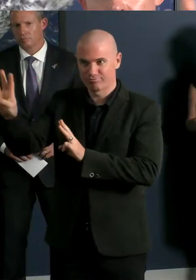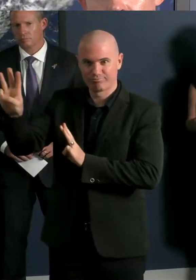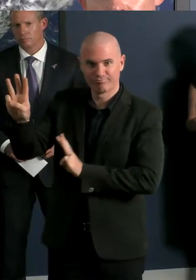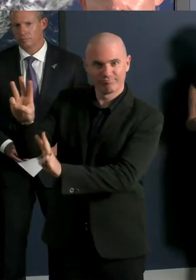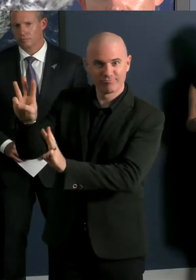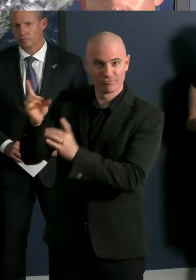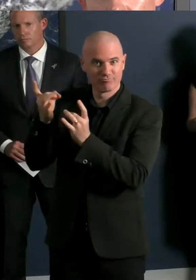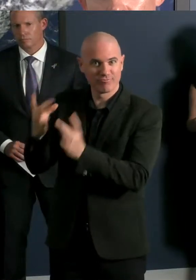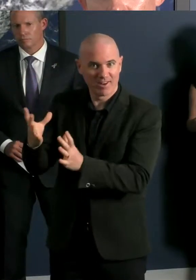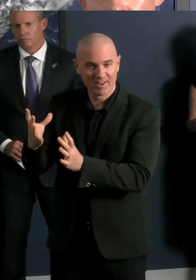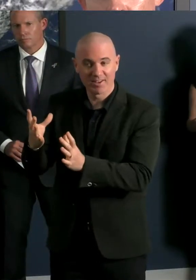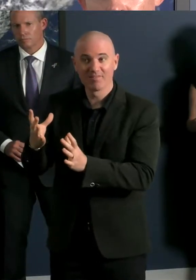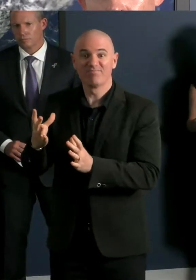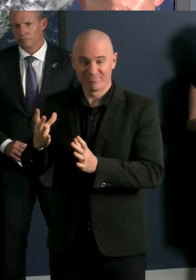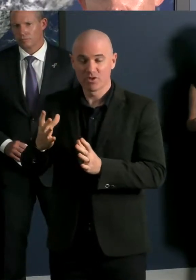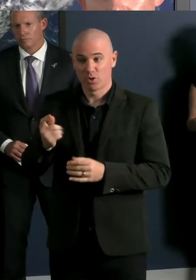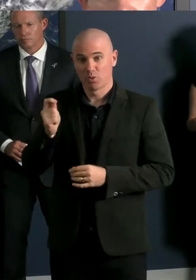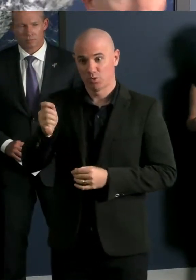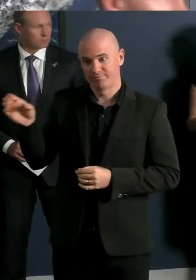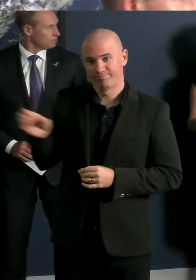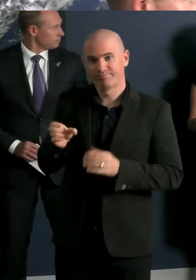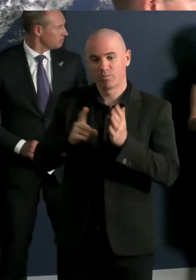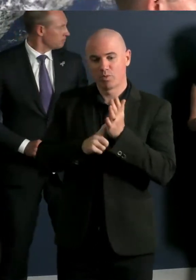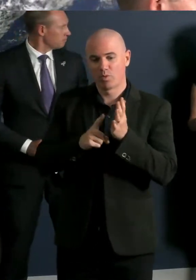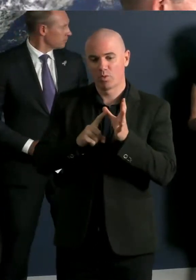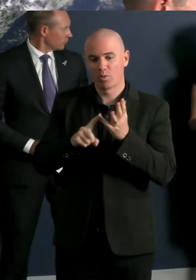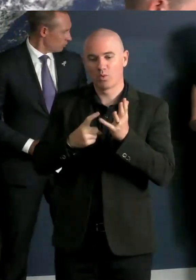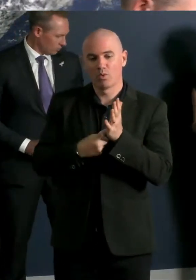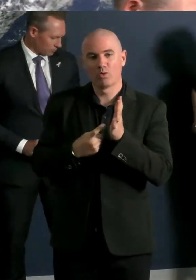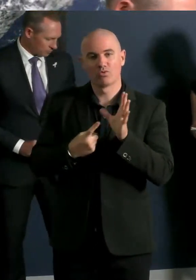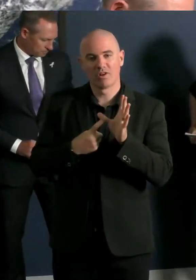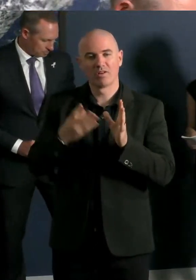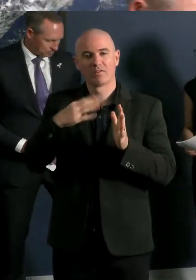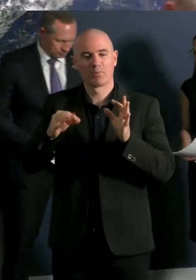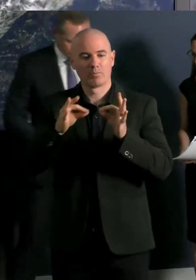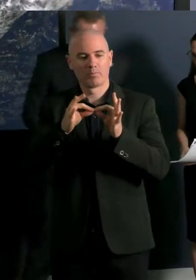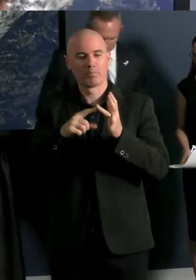and active, and I'll get Laura from the Bureau to tell you some more.